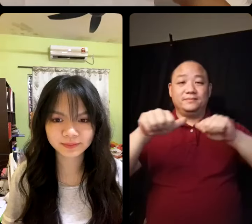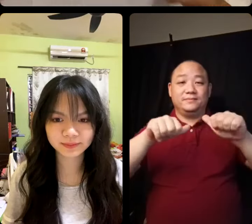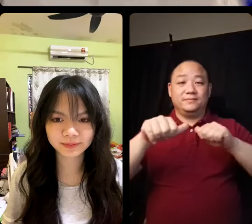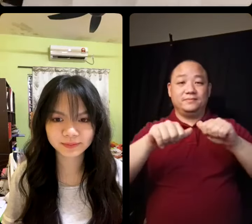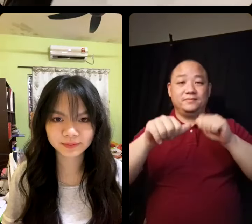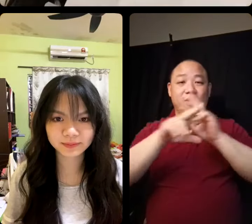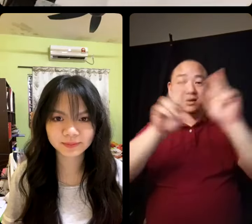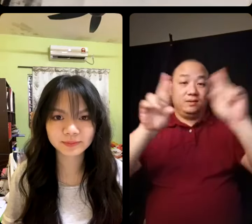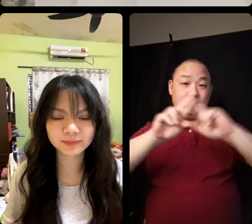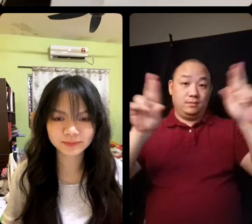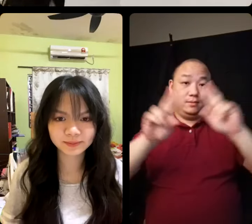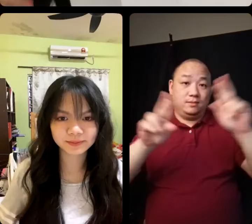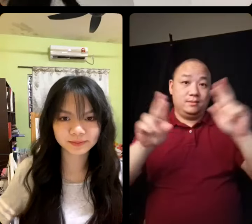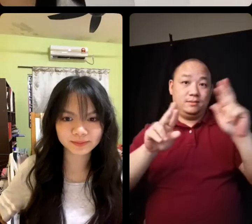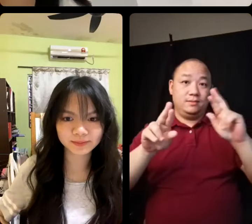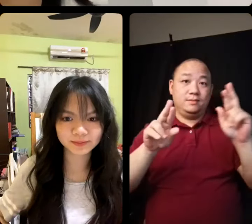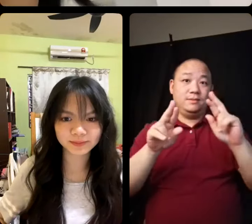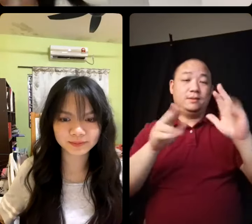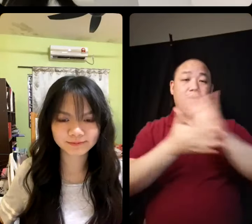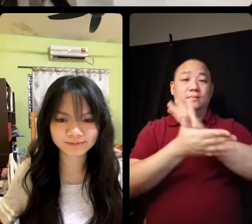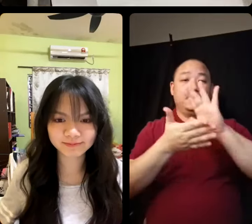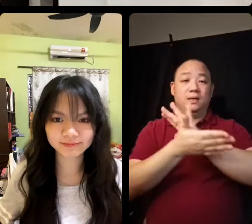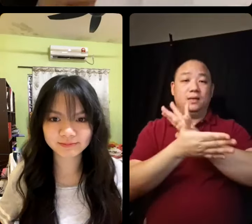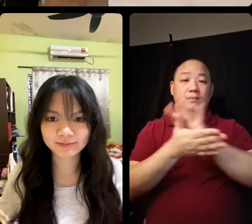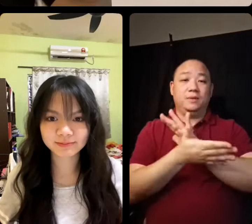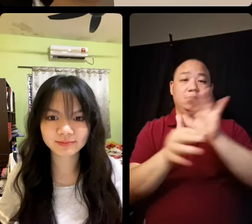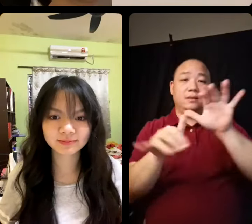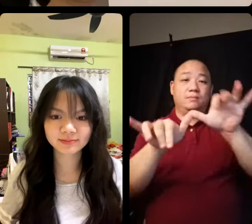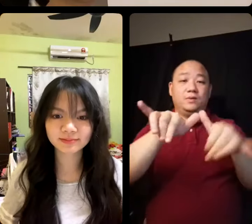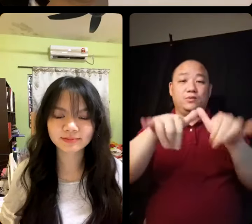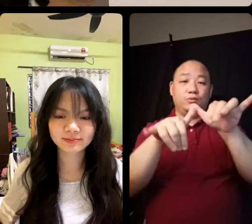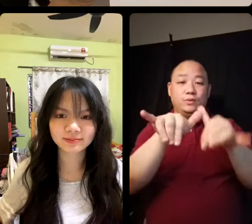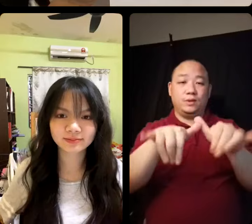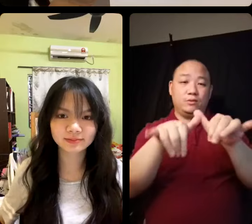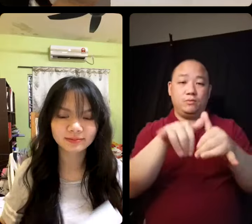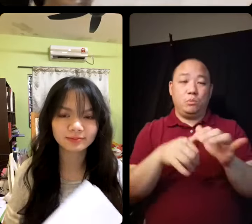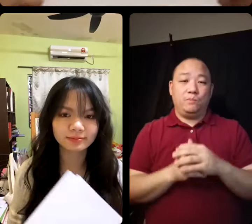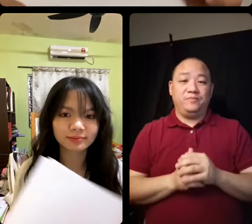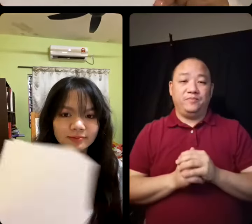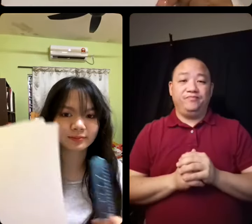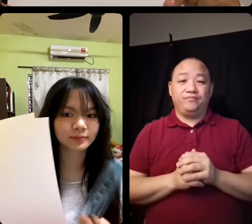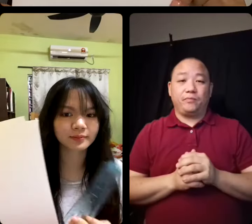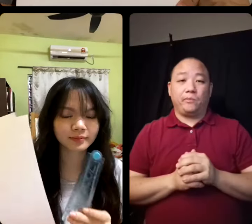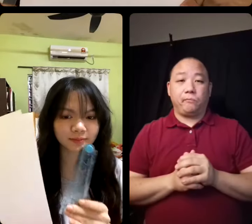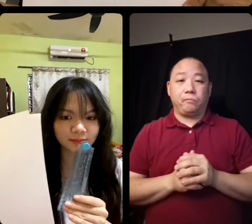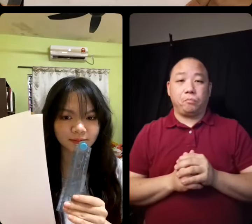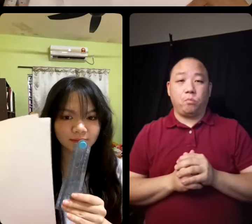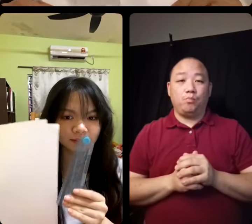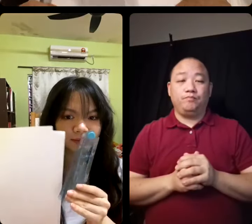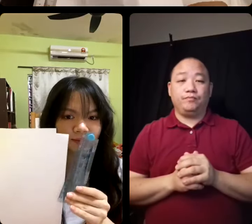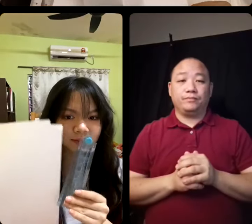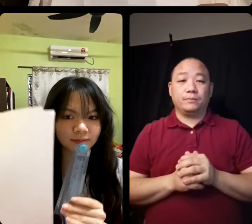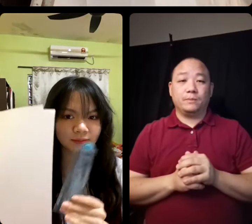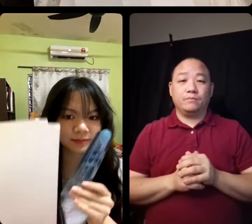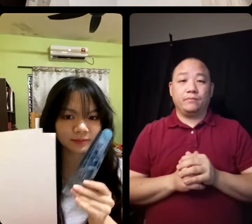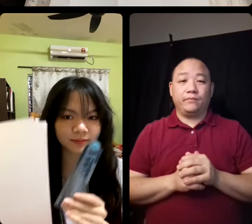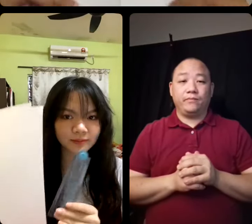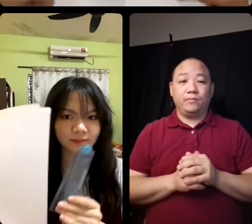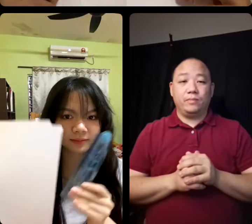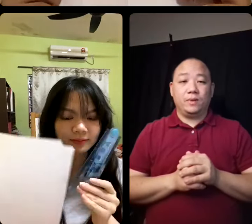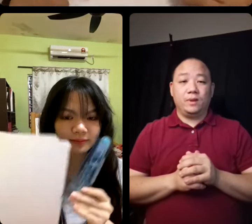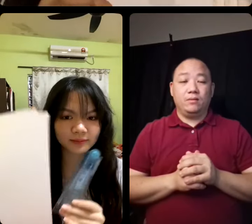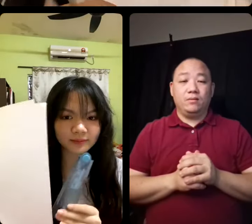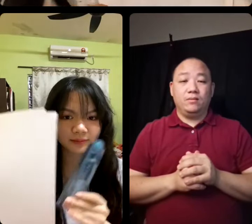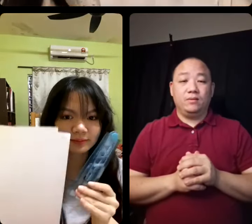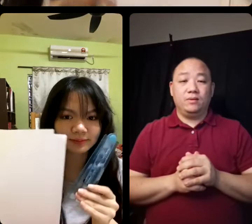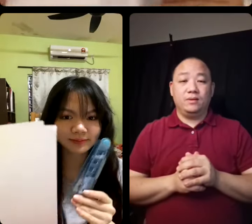with your paper and a ruler. All right, so a paper and a ruler with you. Okay, so I can see I have paper, and